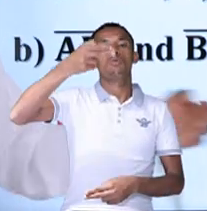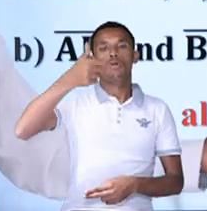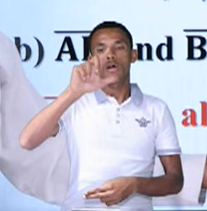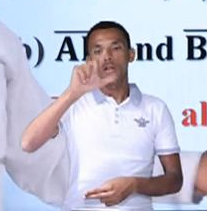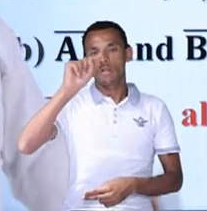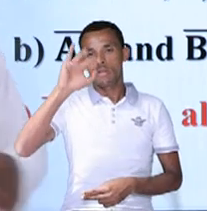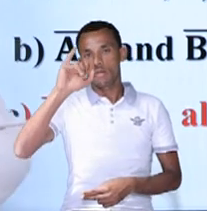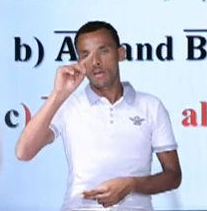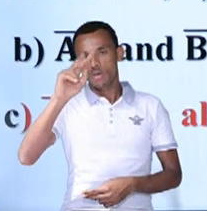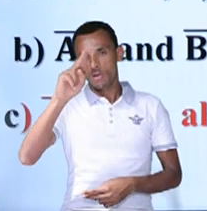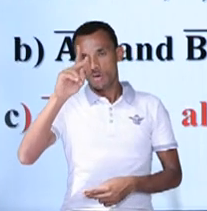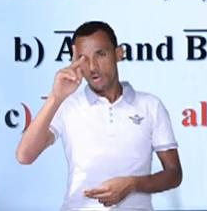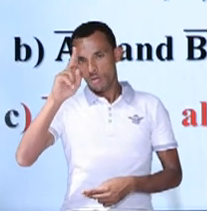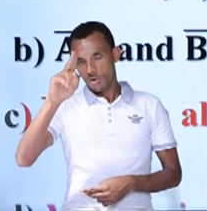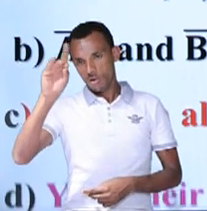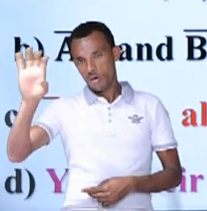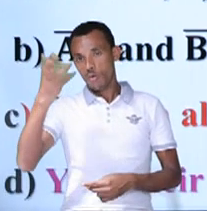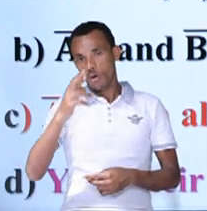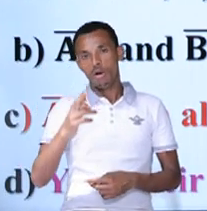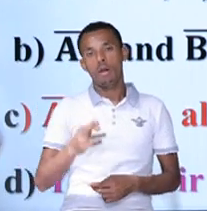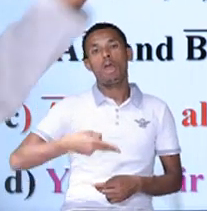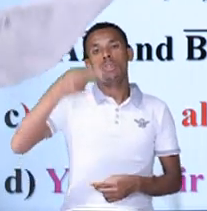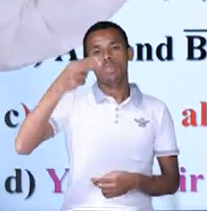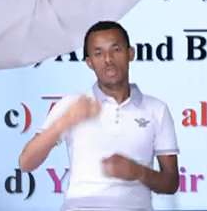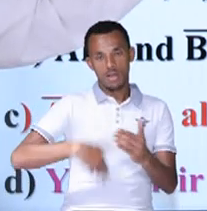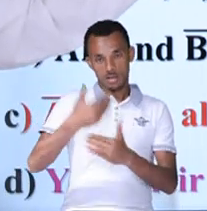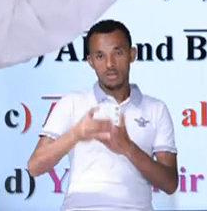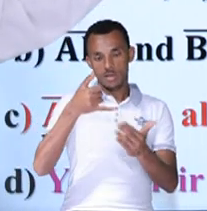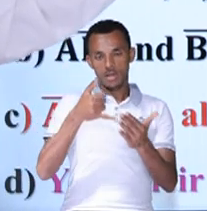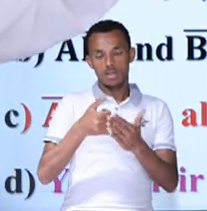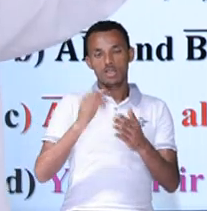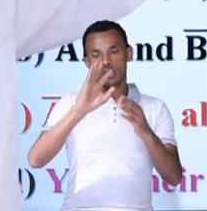or height. Next